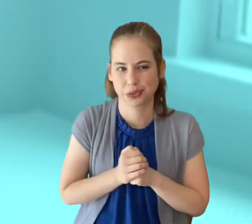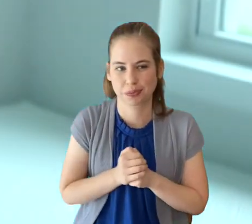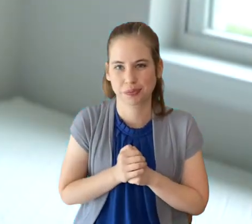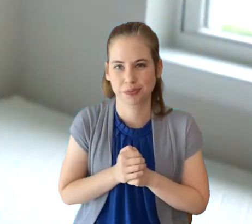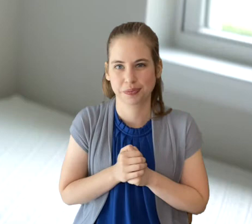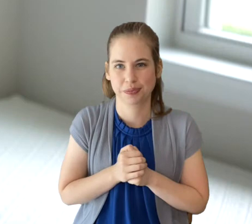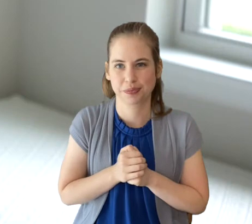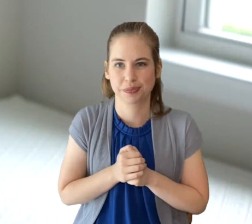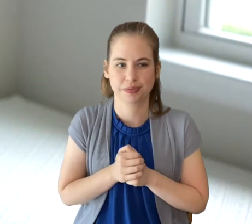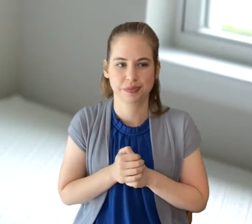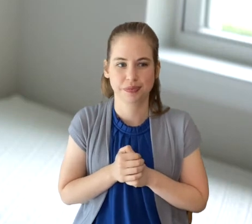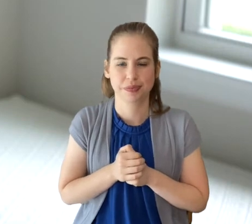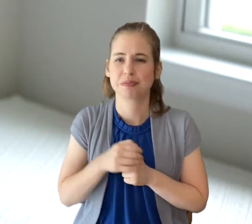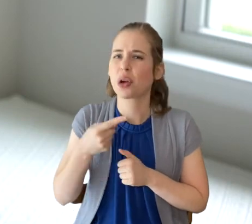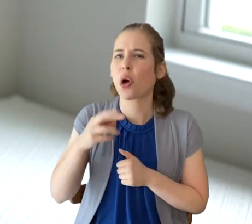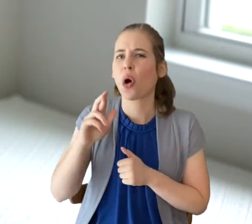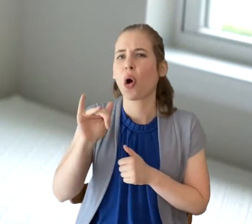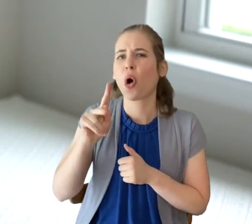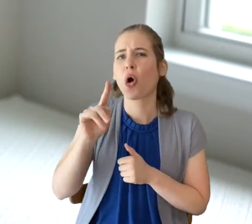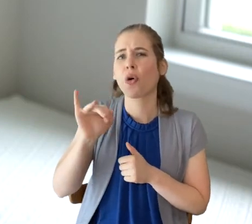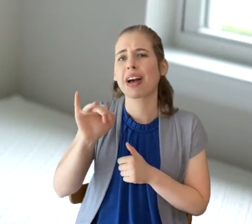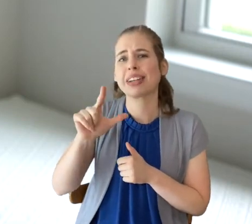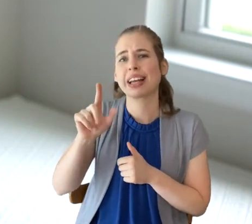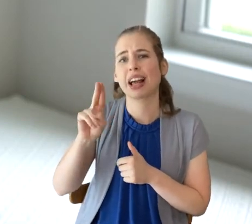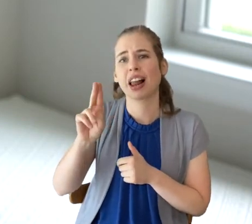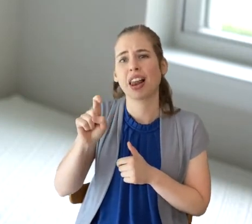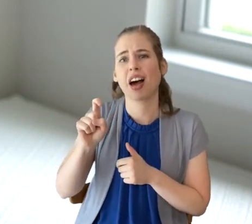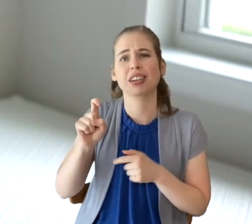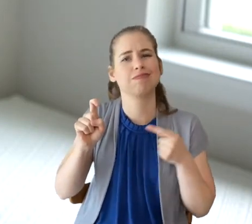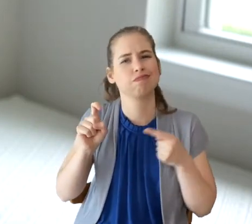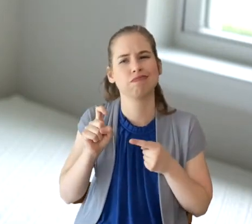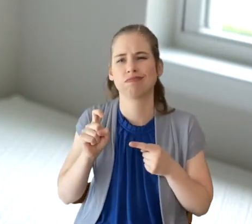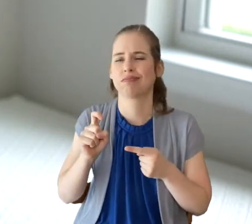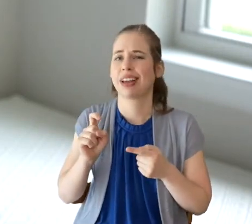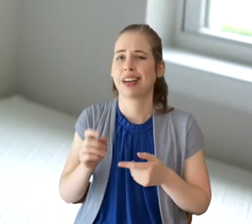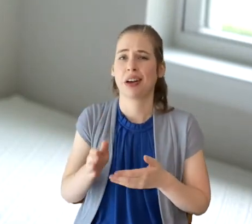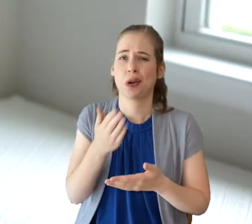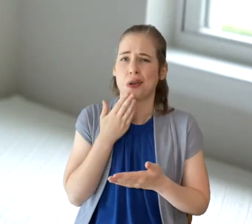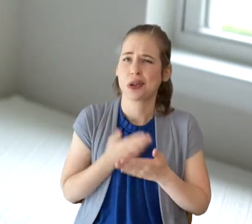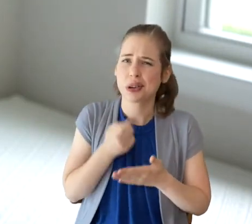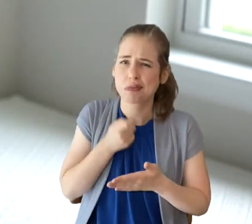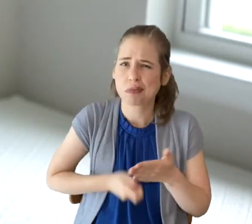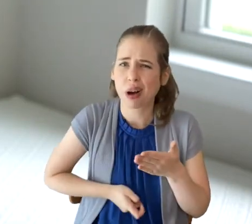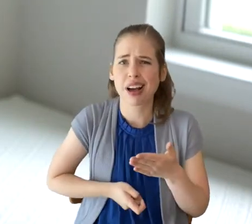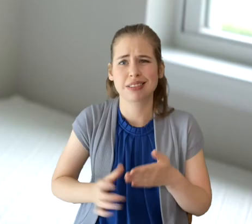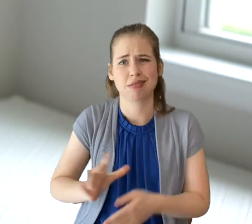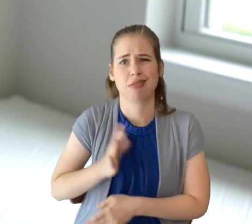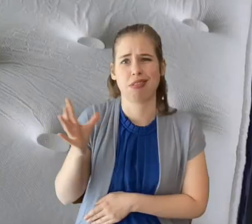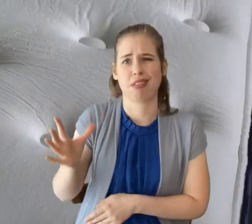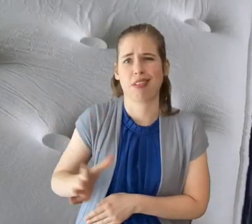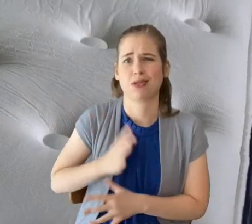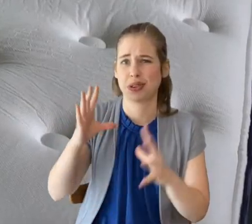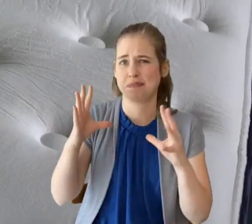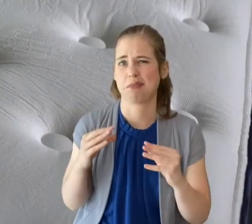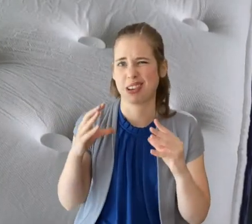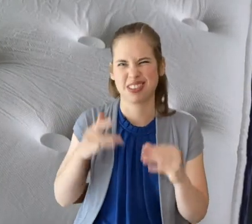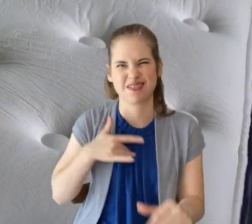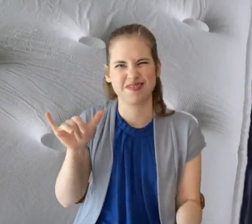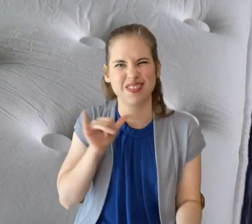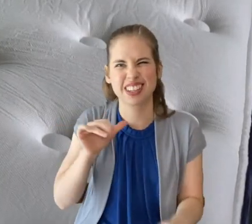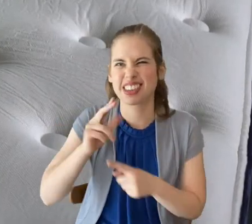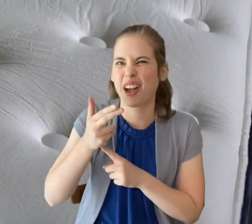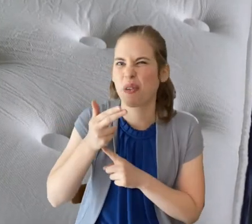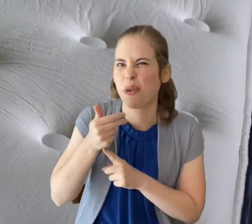The Gravity Lux is a well-priced luxury mattress offering a hotel quality feel. Available in